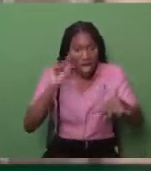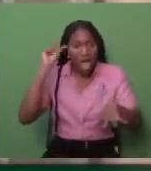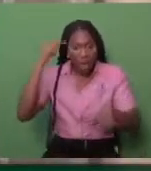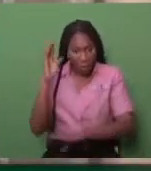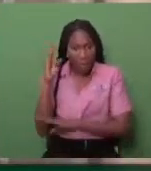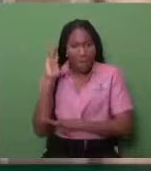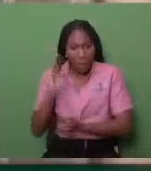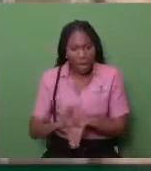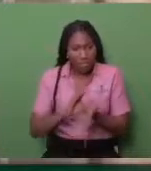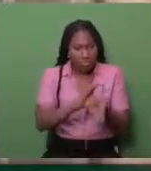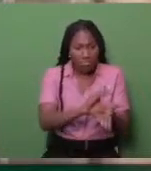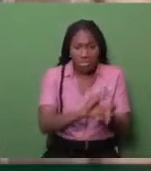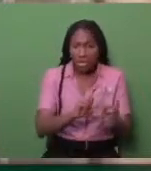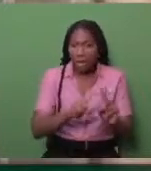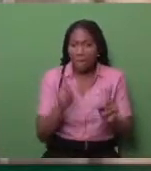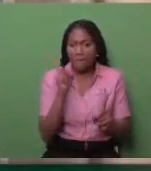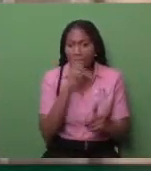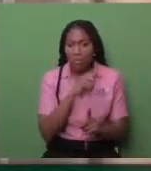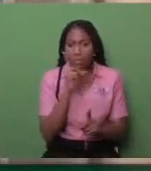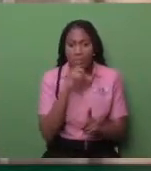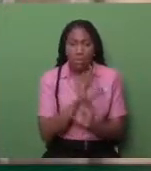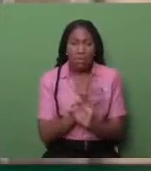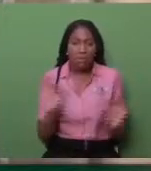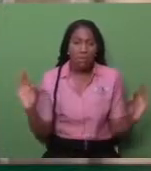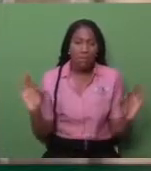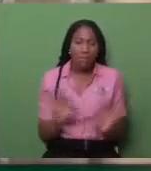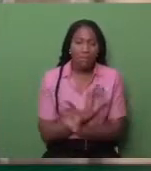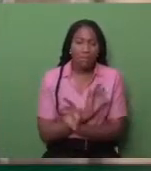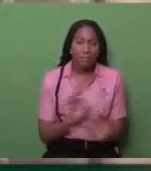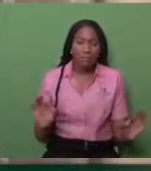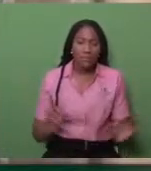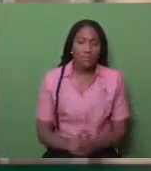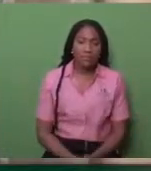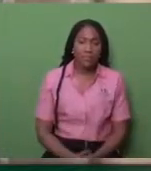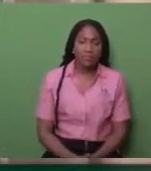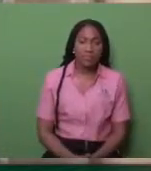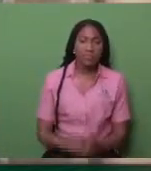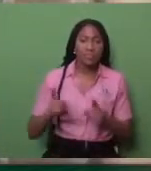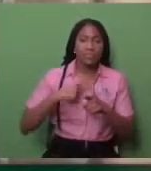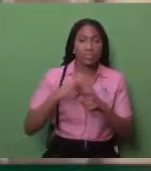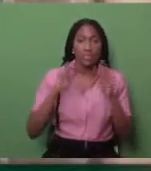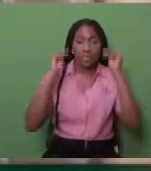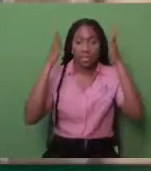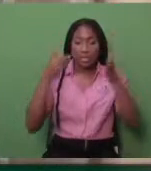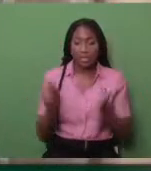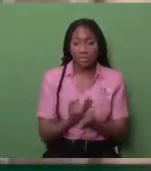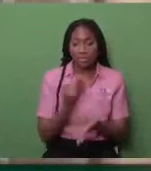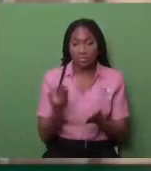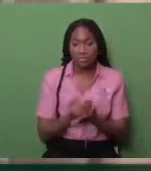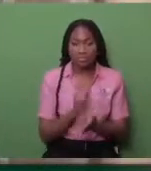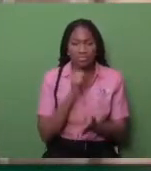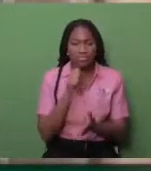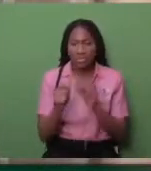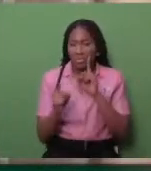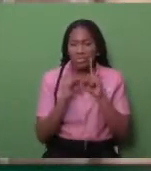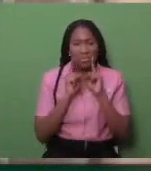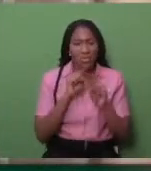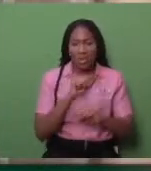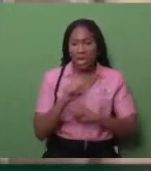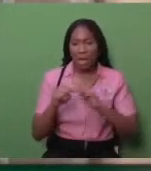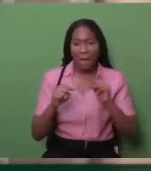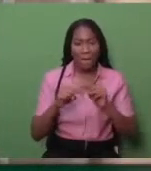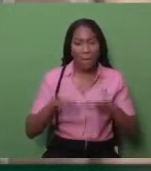issues. It is alarming that the Minister of Finance did not mention flooding at least once in his